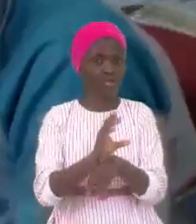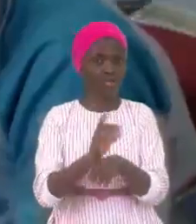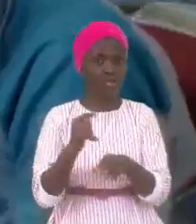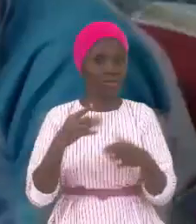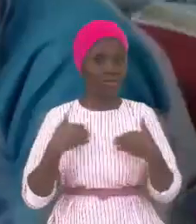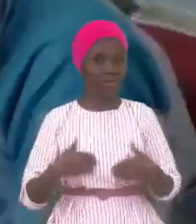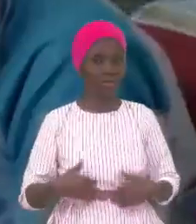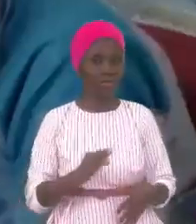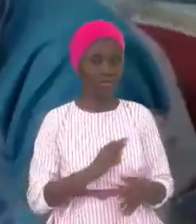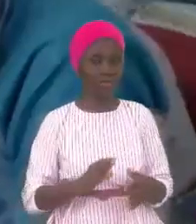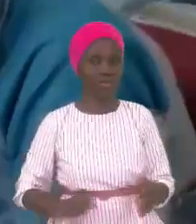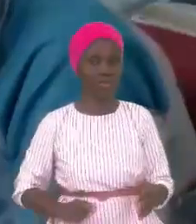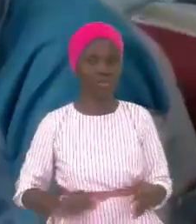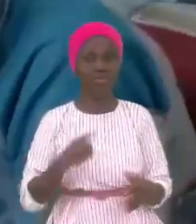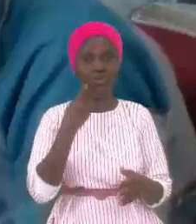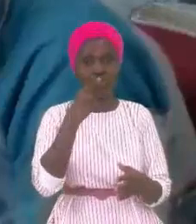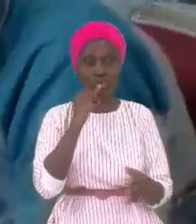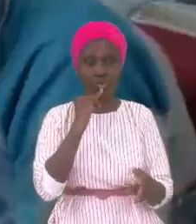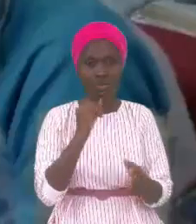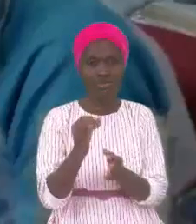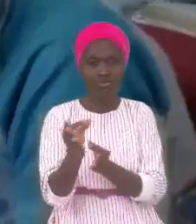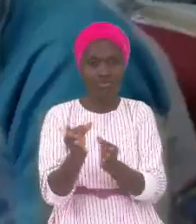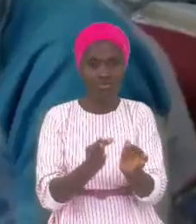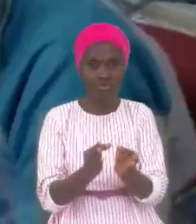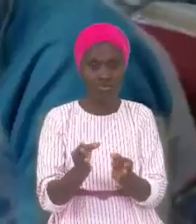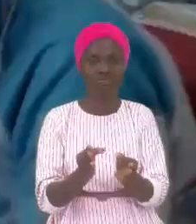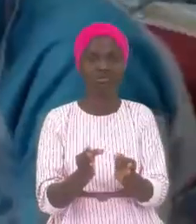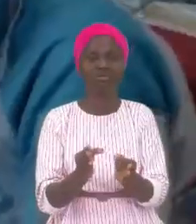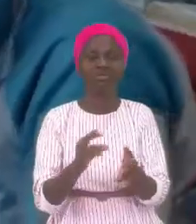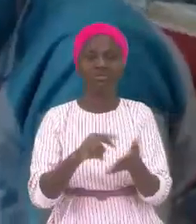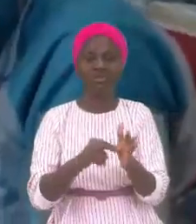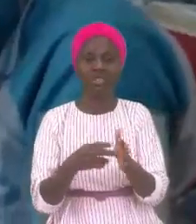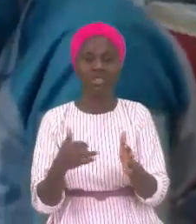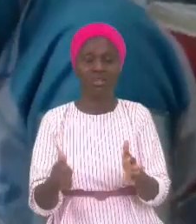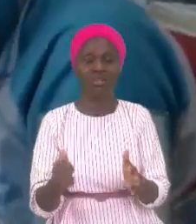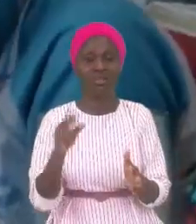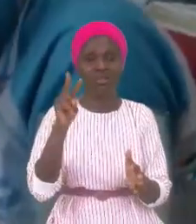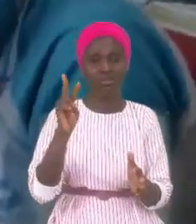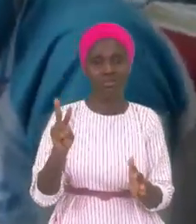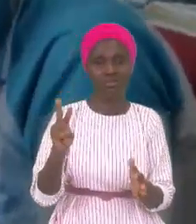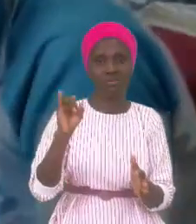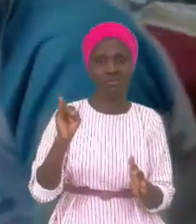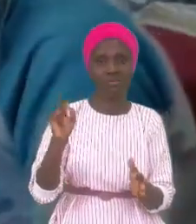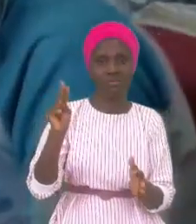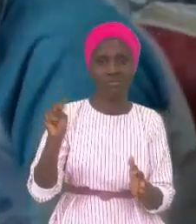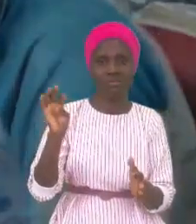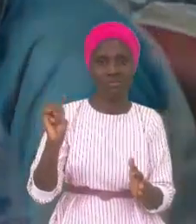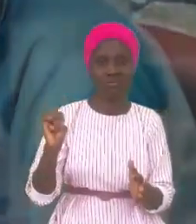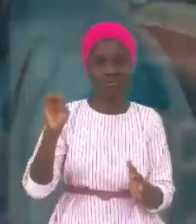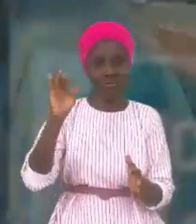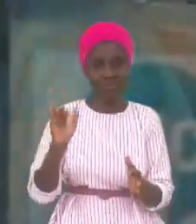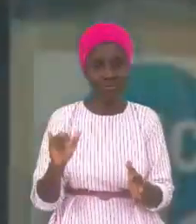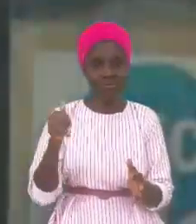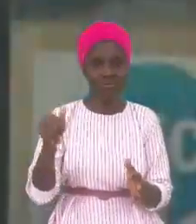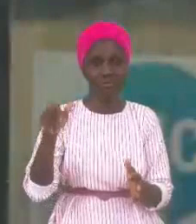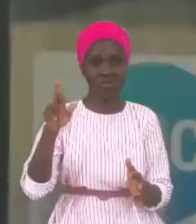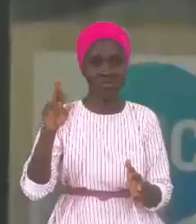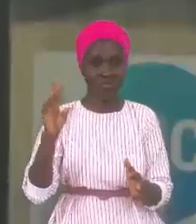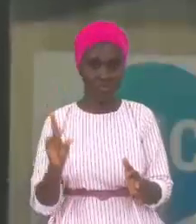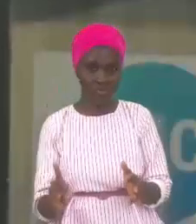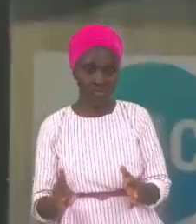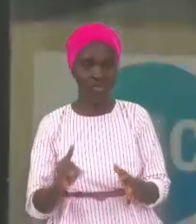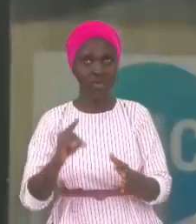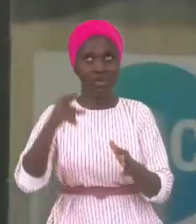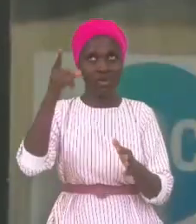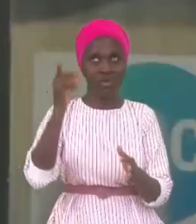is illustrated by being a vineyard, what could God have done? He sent you as a minister. He sent me as